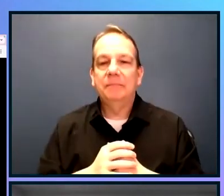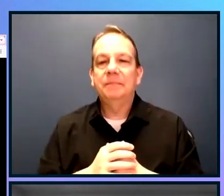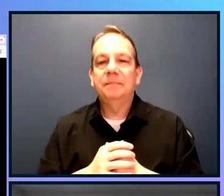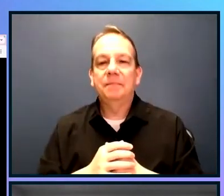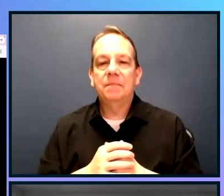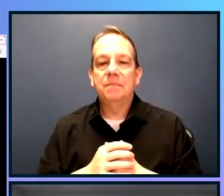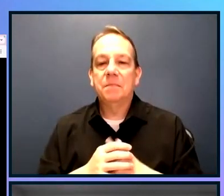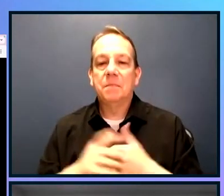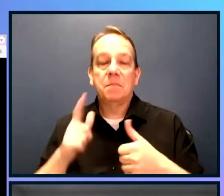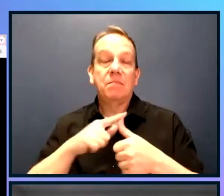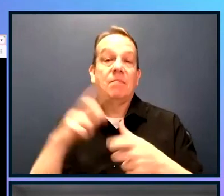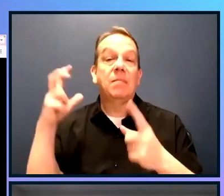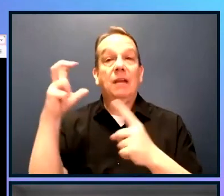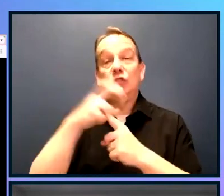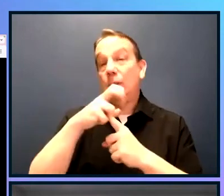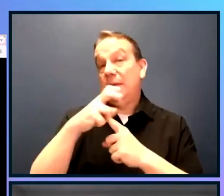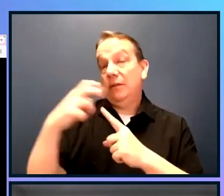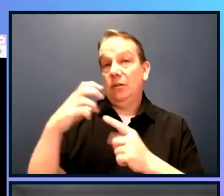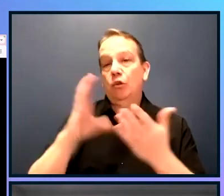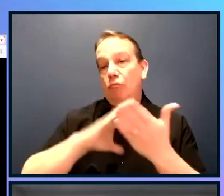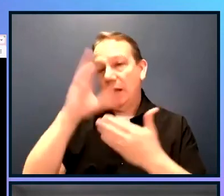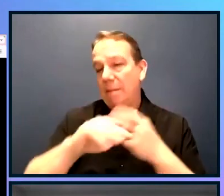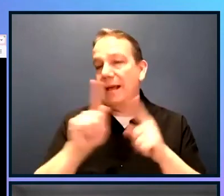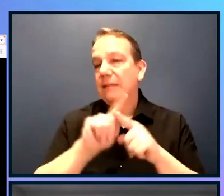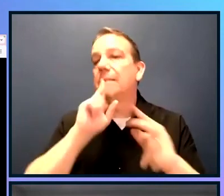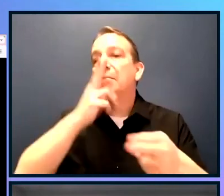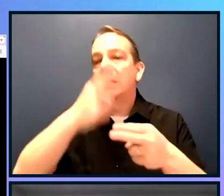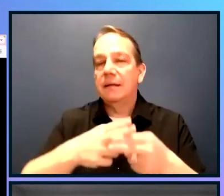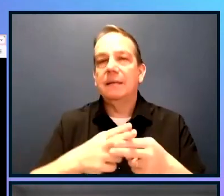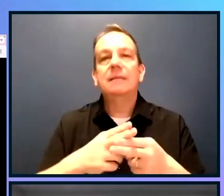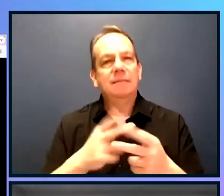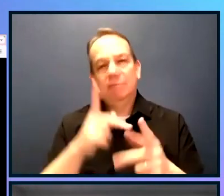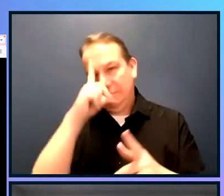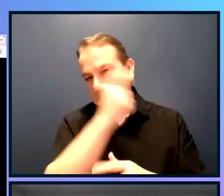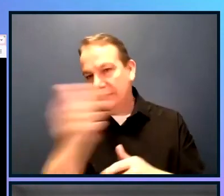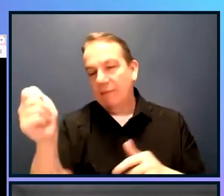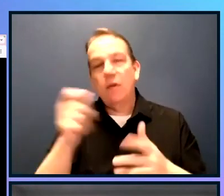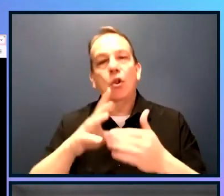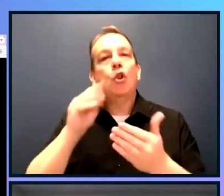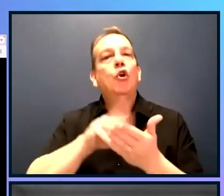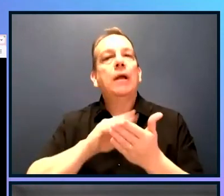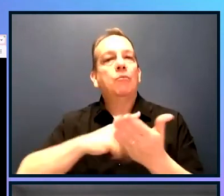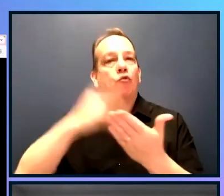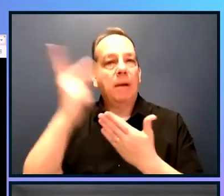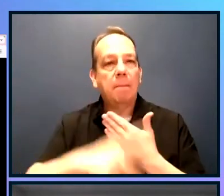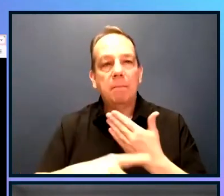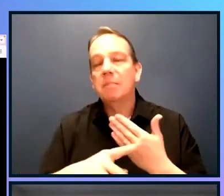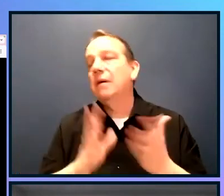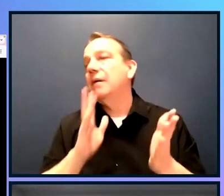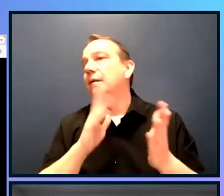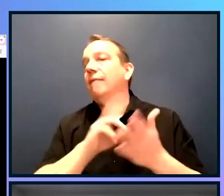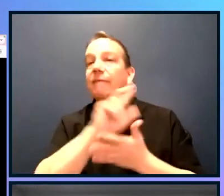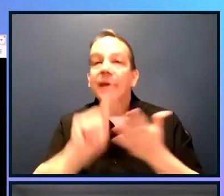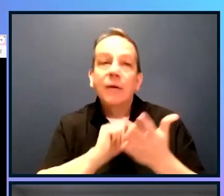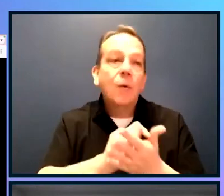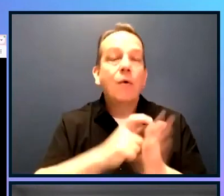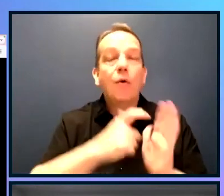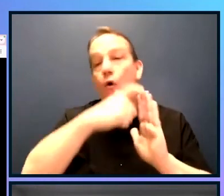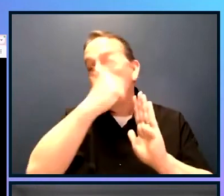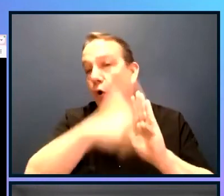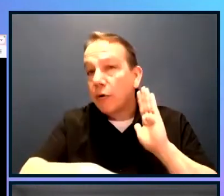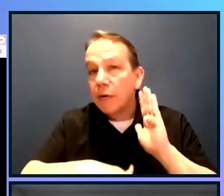Our Champions curriculum, as Catharine mentioned, is an asynchronous learning path consisting of videos, articles,